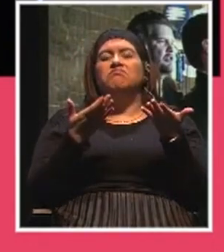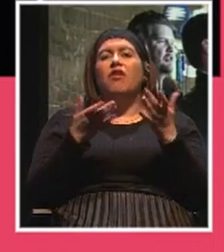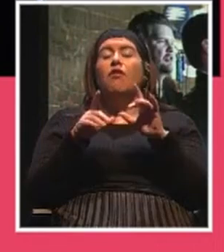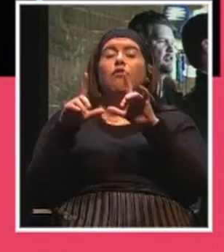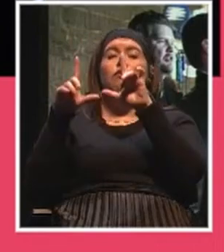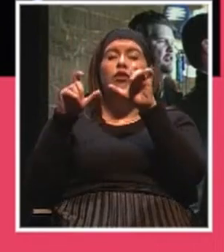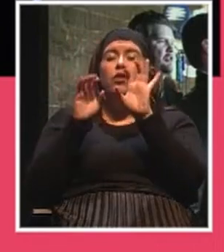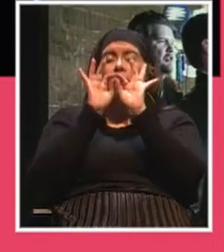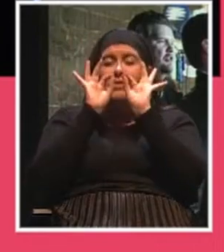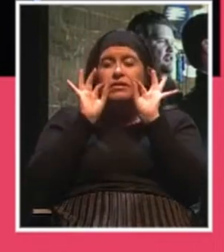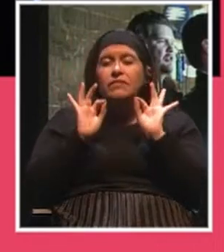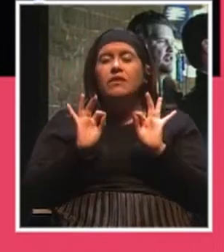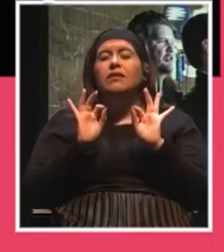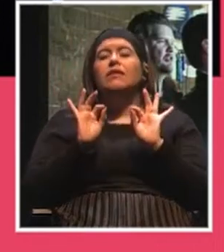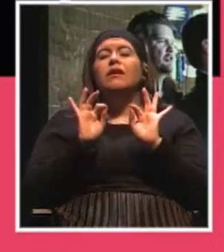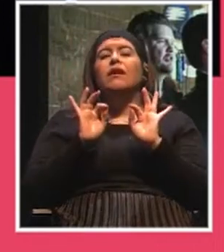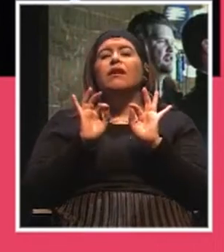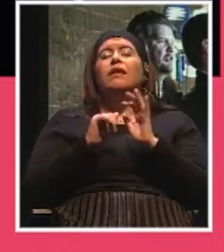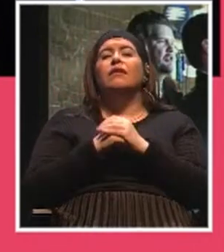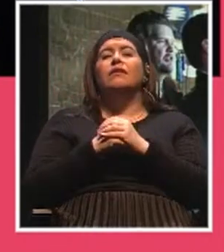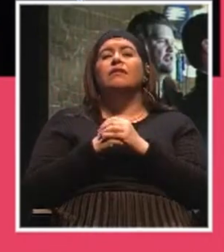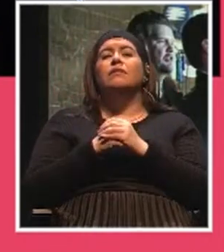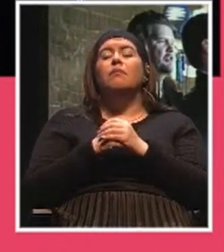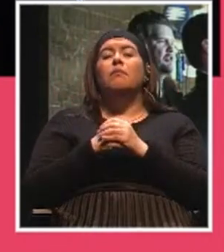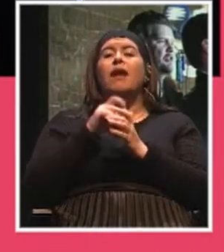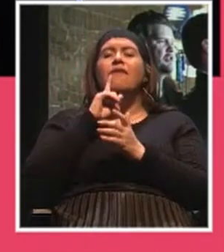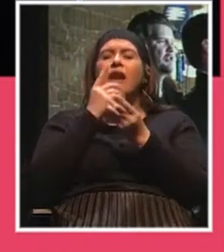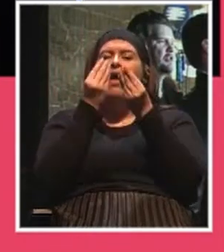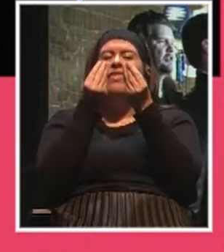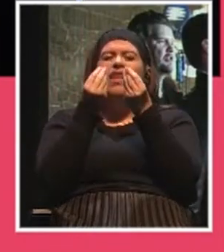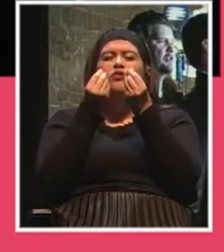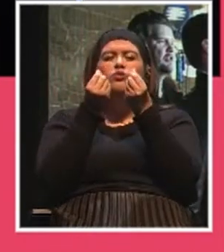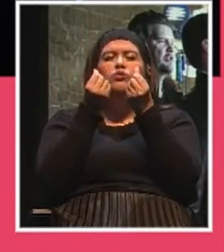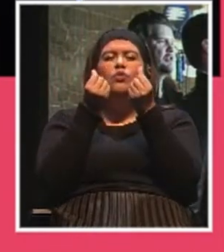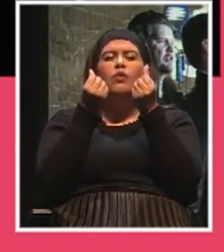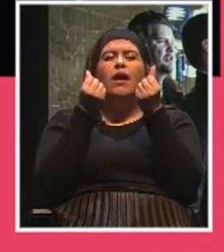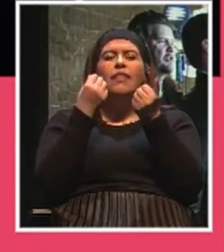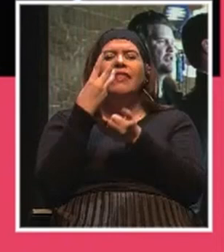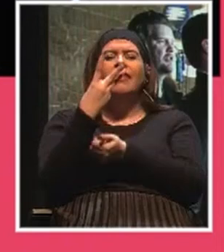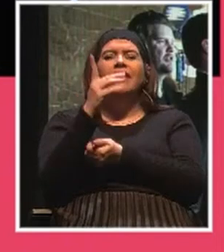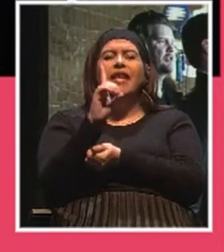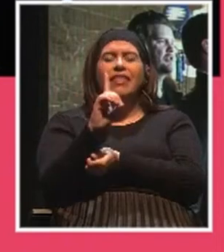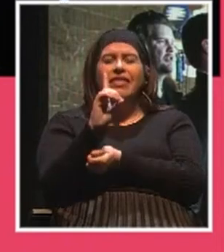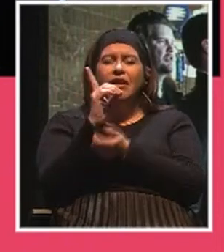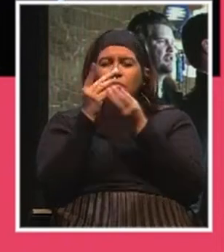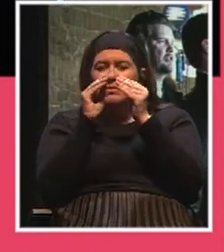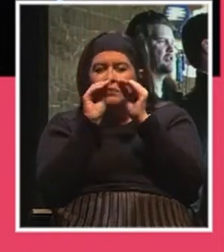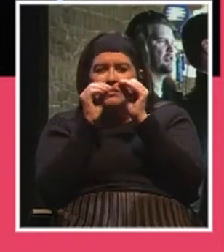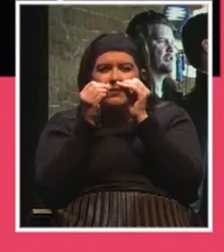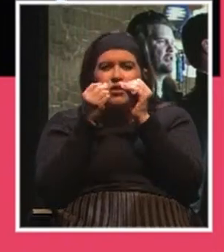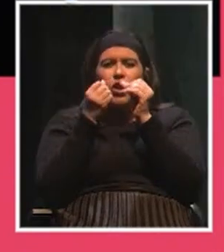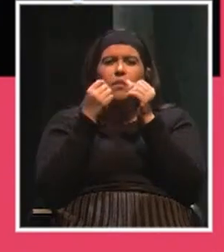texturing 3D models that we would make from the volumetric captures that we did with the LiDAR scanners. So we had a whole pipeline